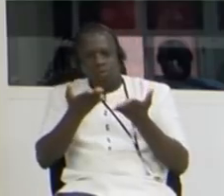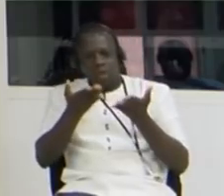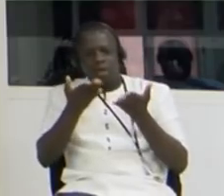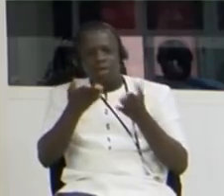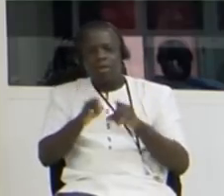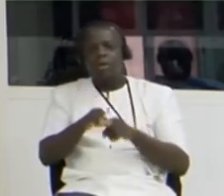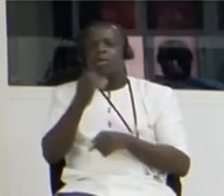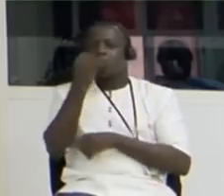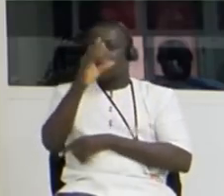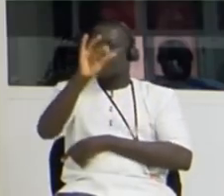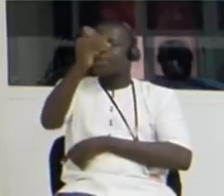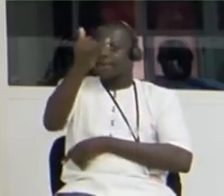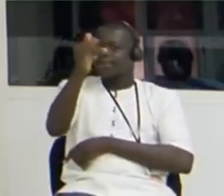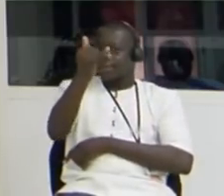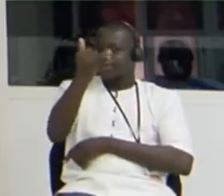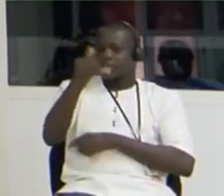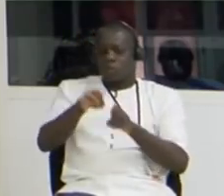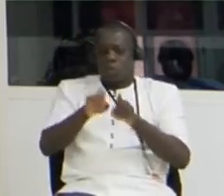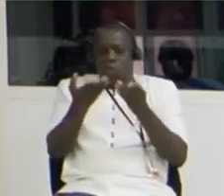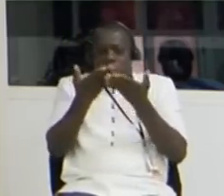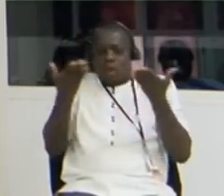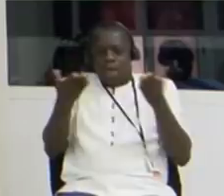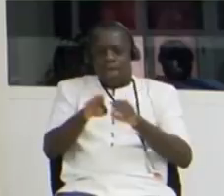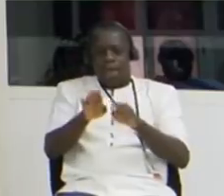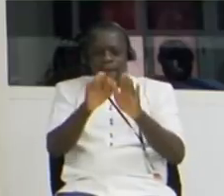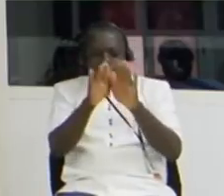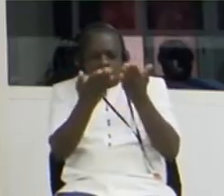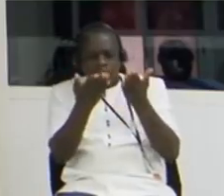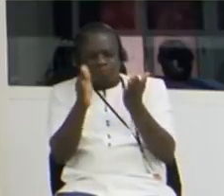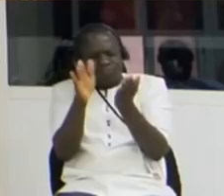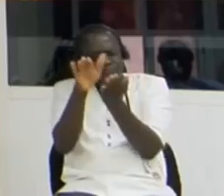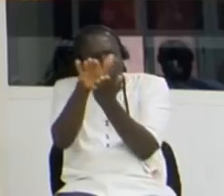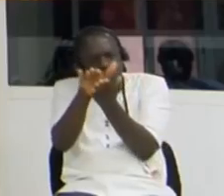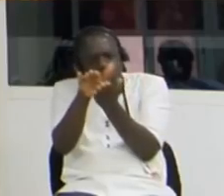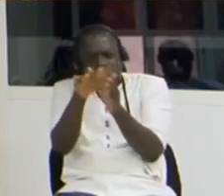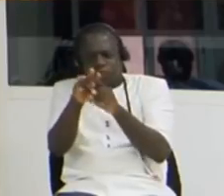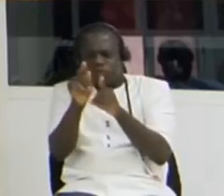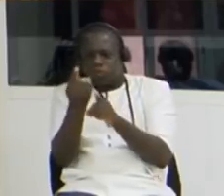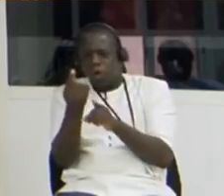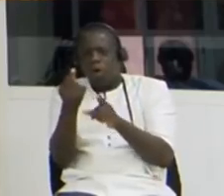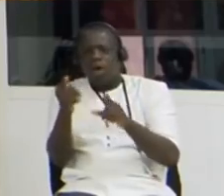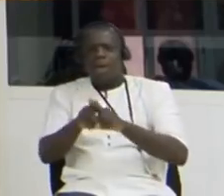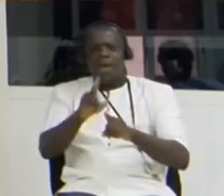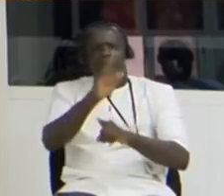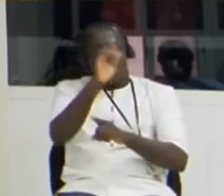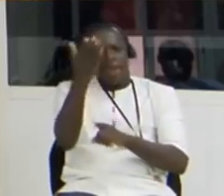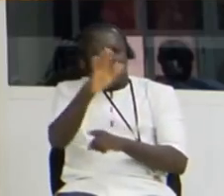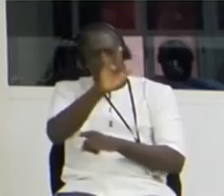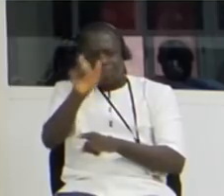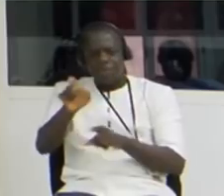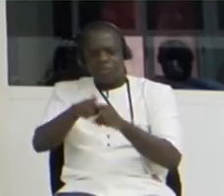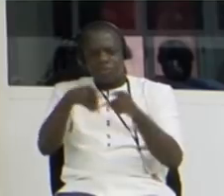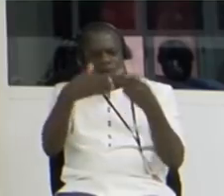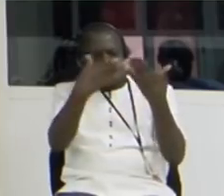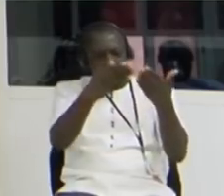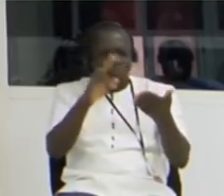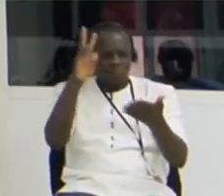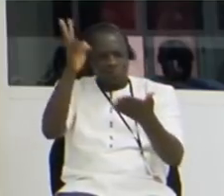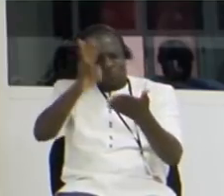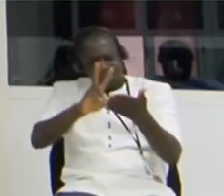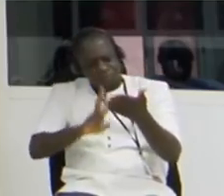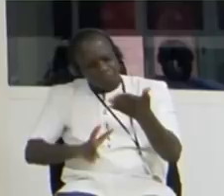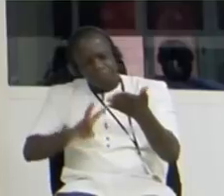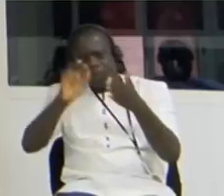Yes, because they were user-friendly and they were very small. Anybody can use them. And it was even in that policy that we have the